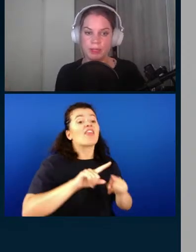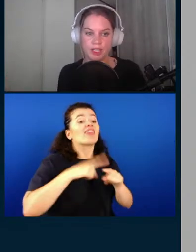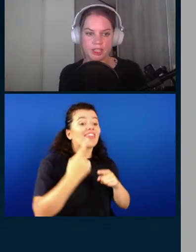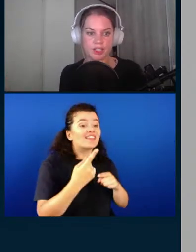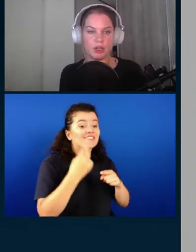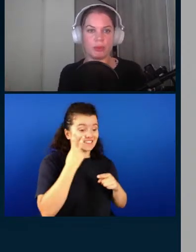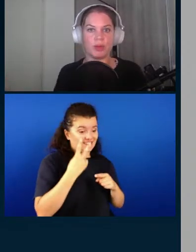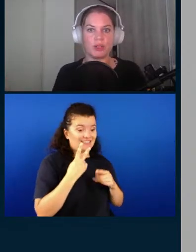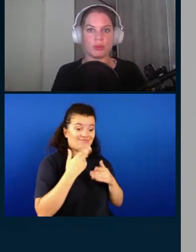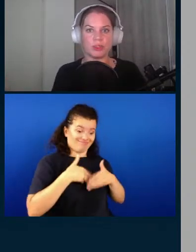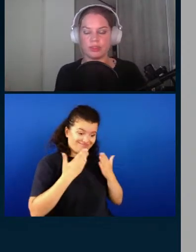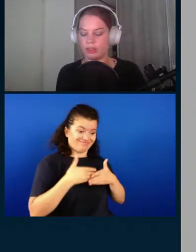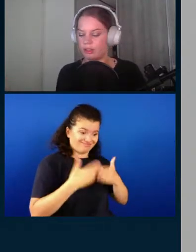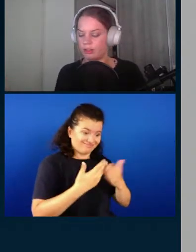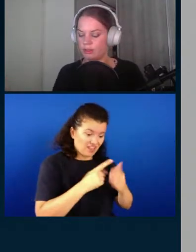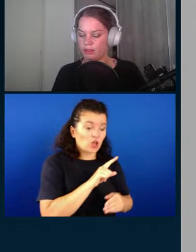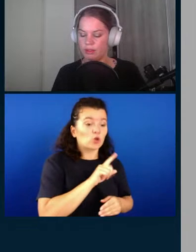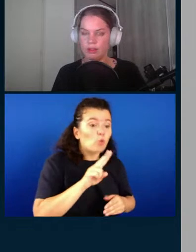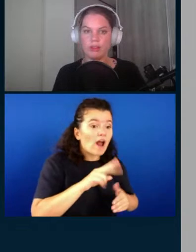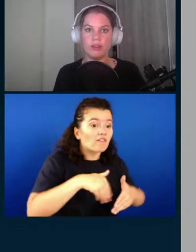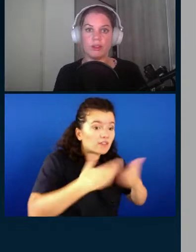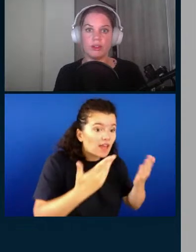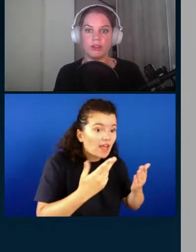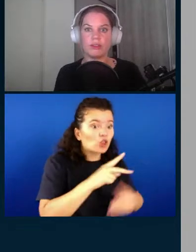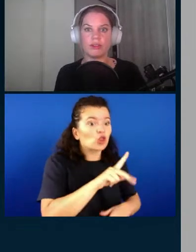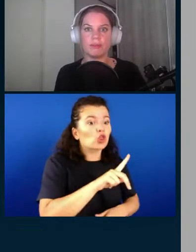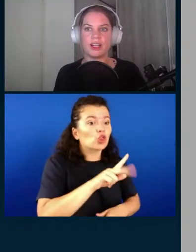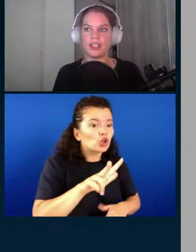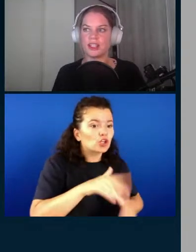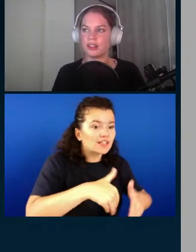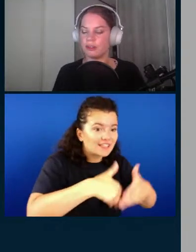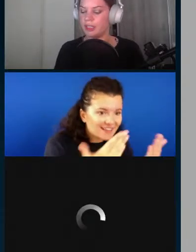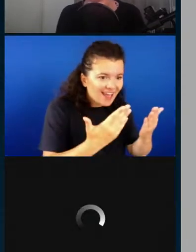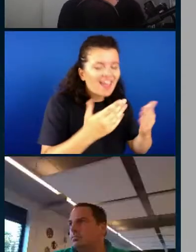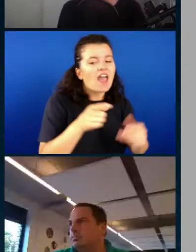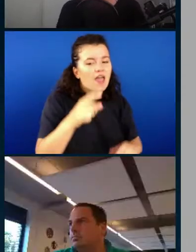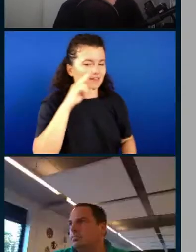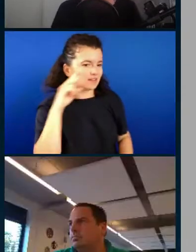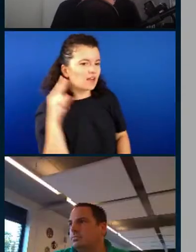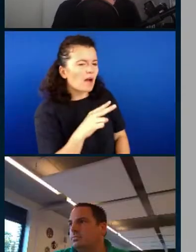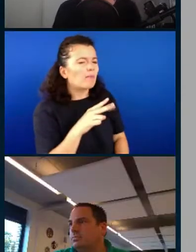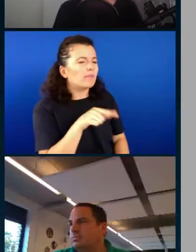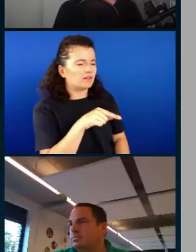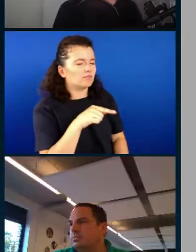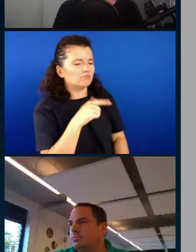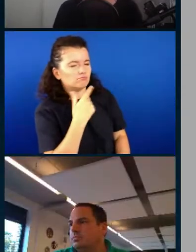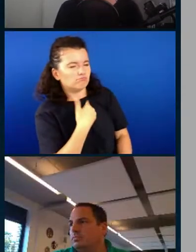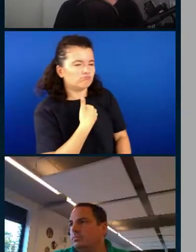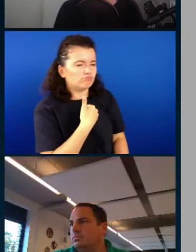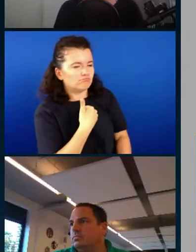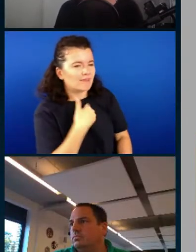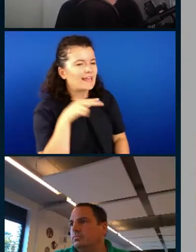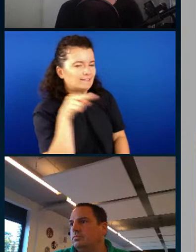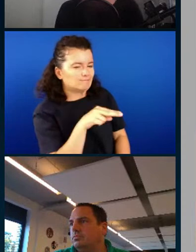But maybe this can help you out with different bindings that are available.